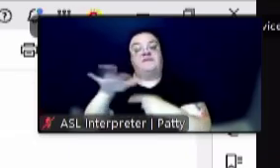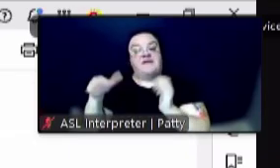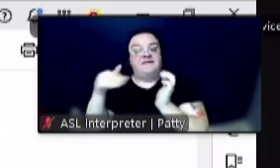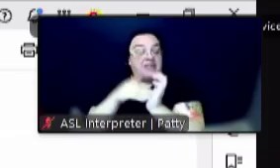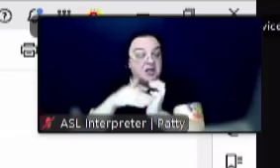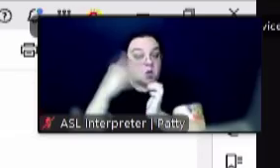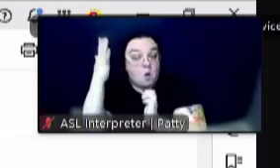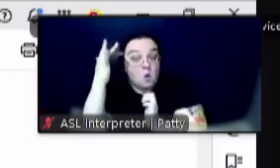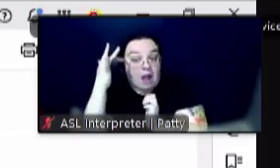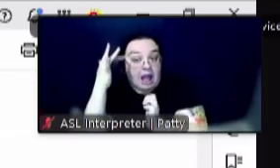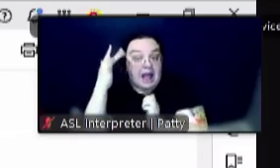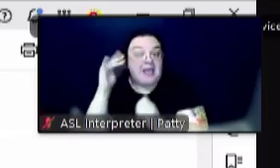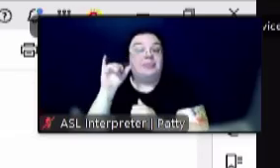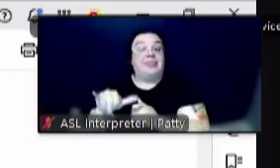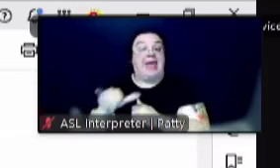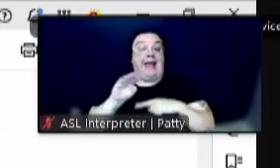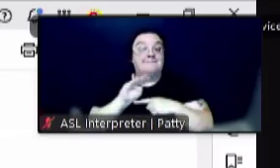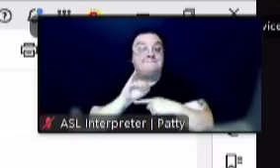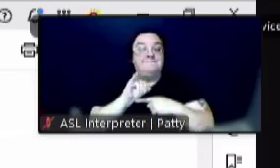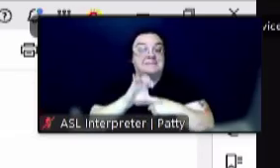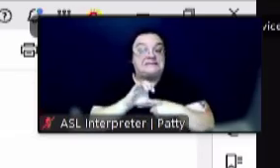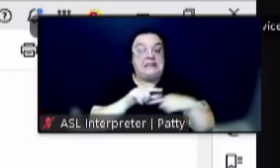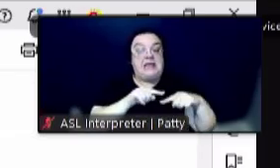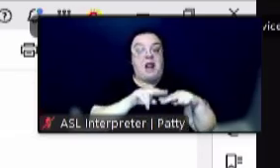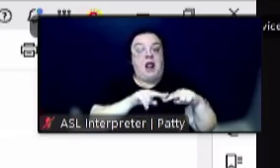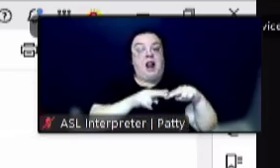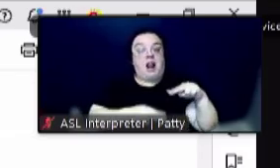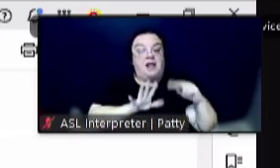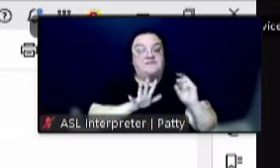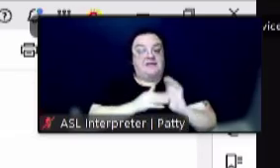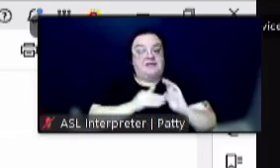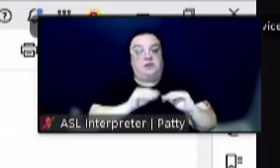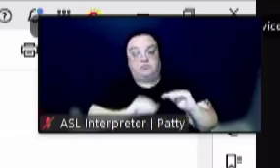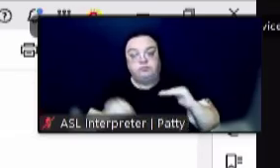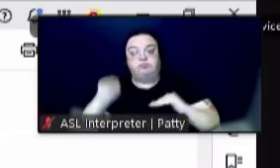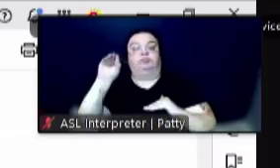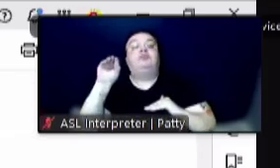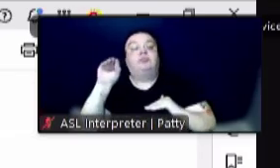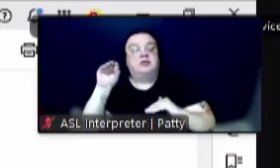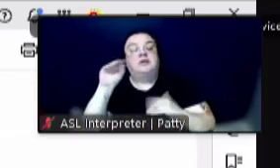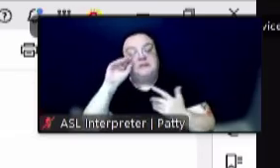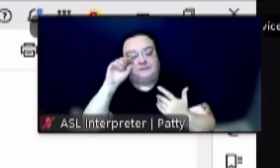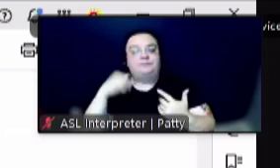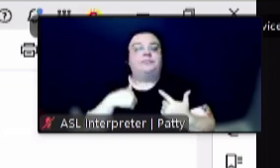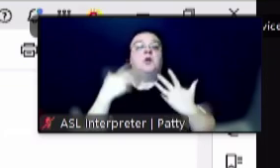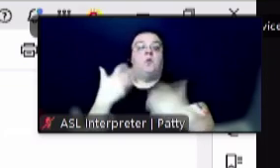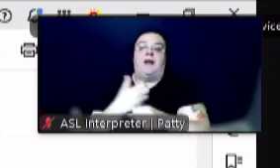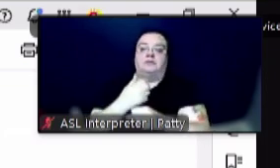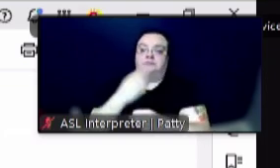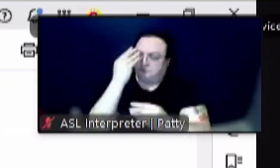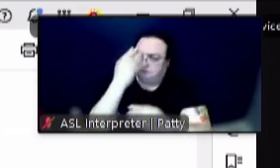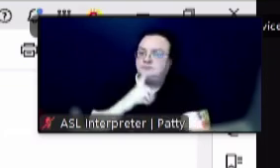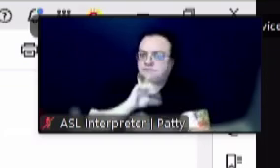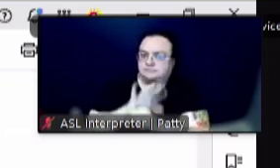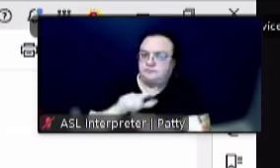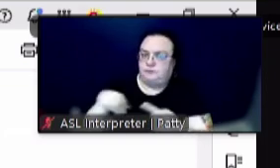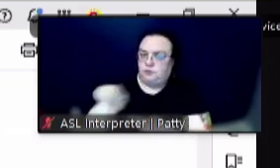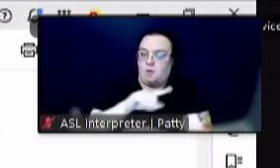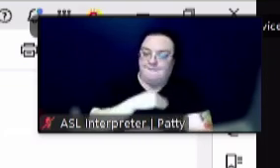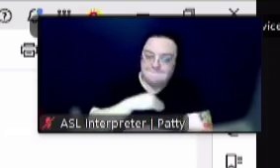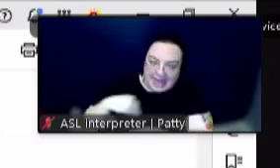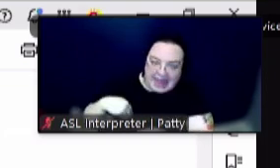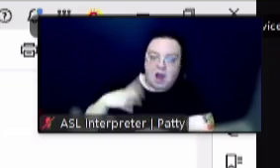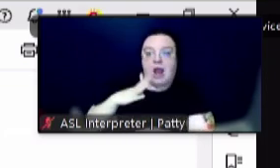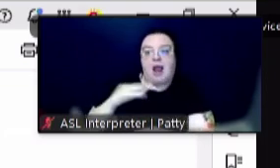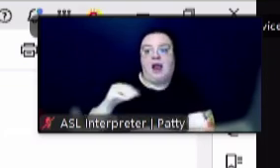we reduced that miscellaneous expenditure. And we do, I want to assure the mayor and council and the community that's